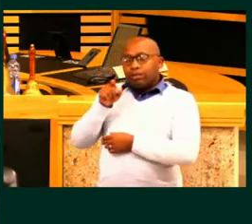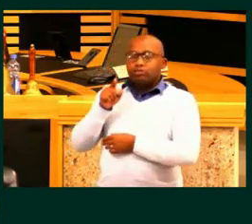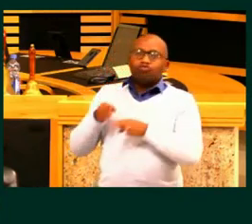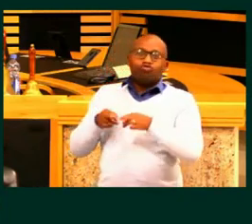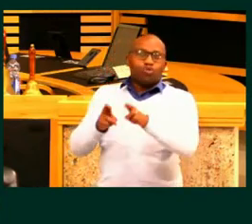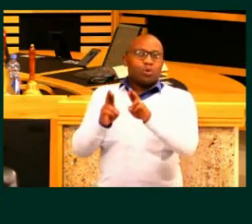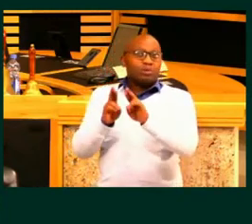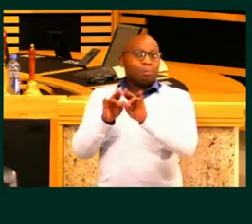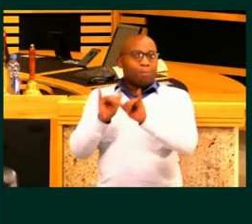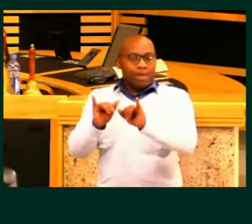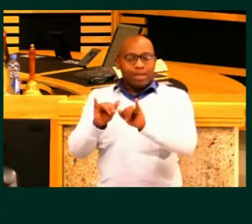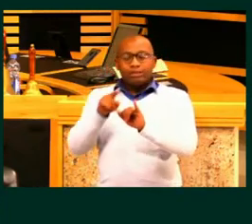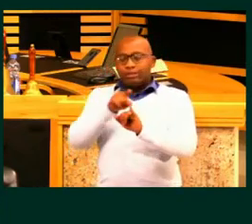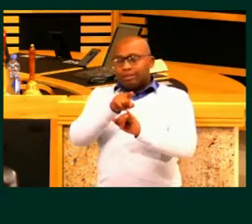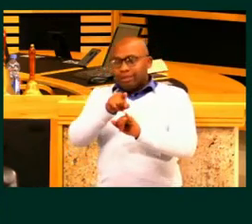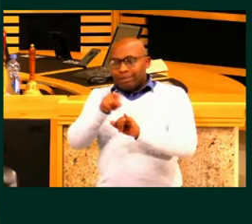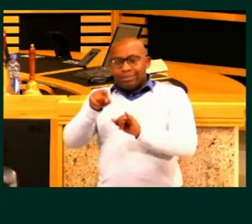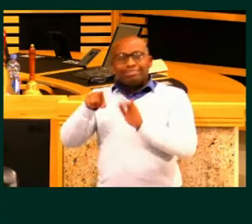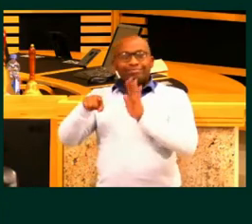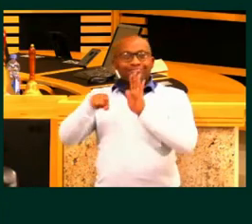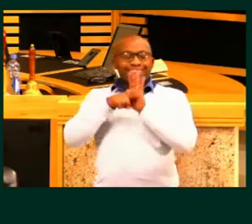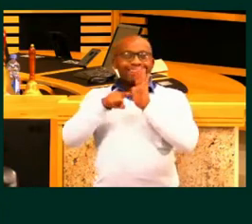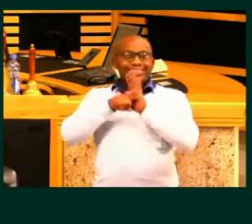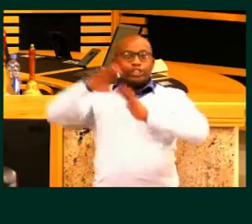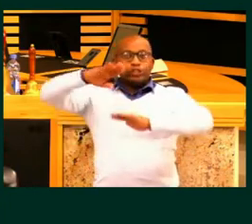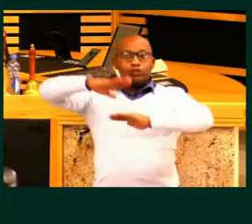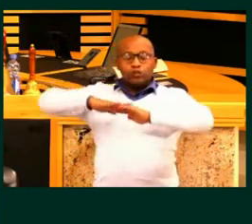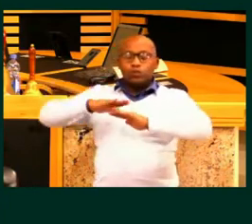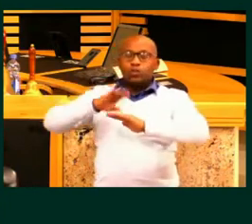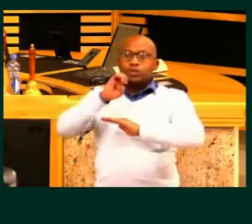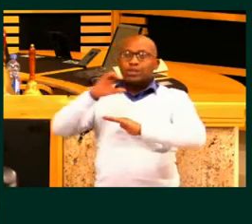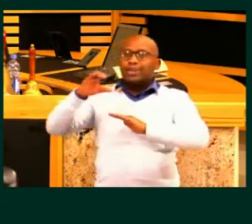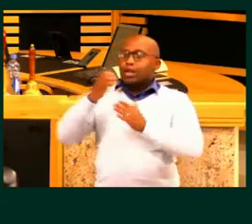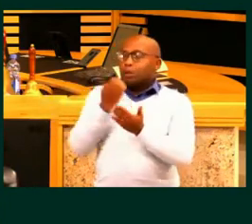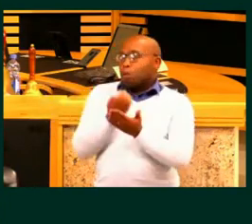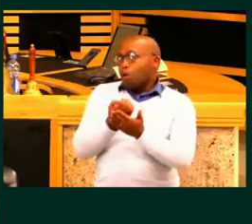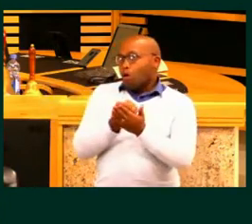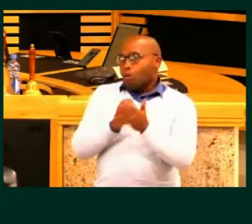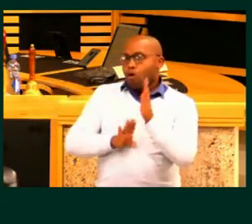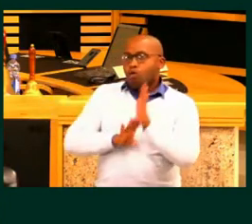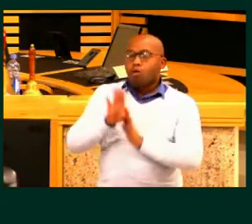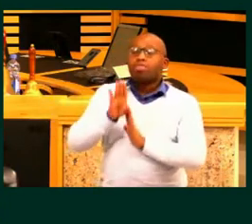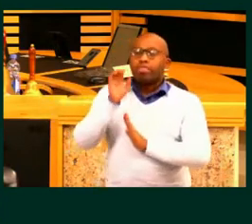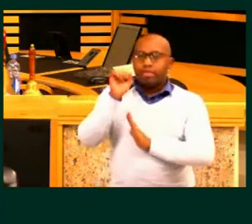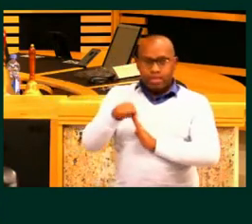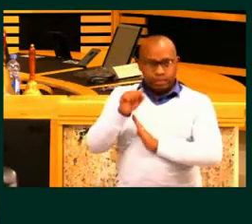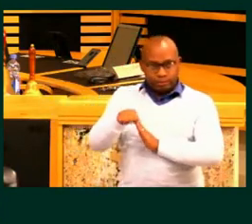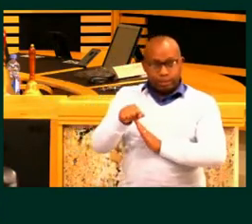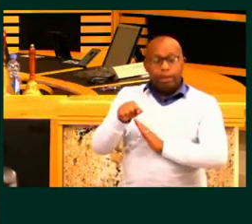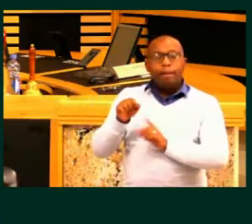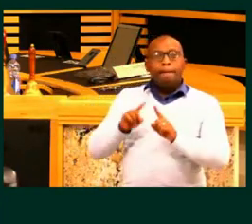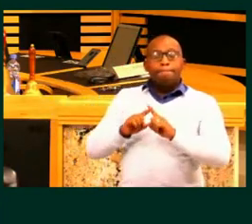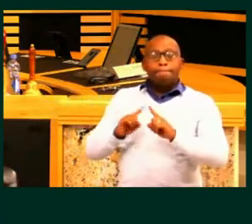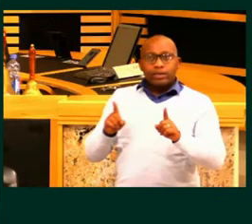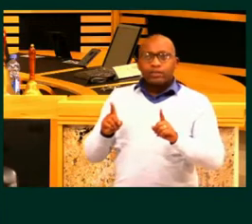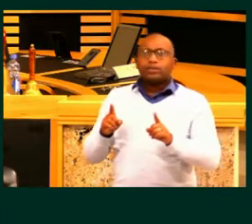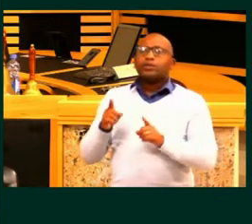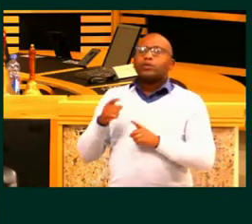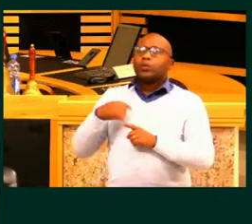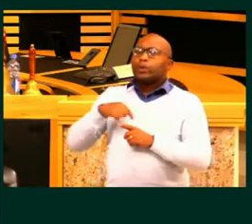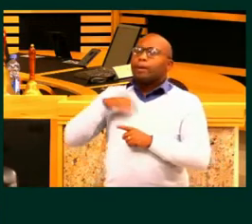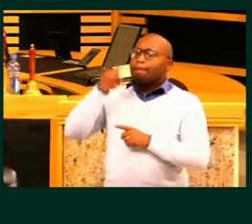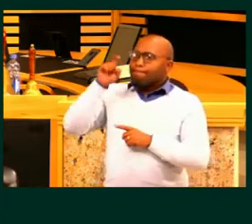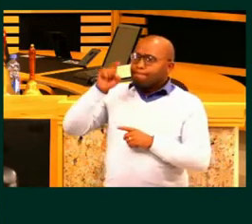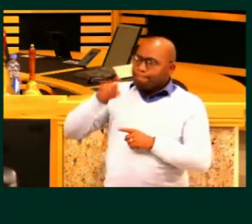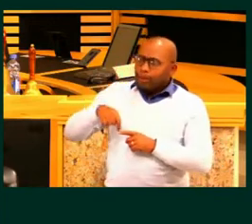decided to prioritize what we refer to as strategic roads which include roads to Farms roads